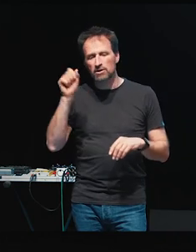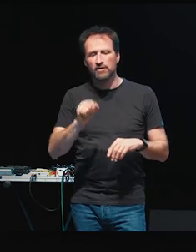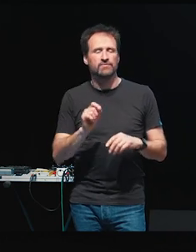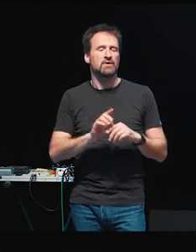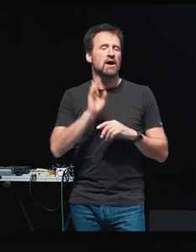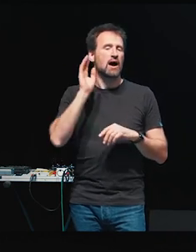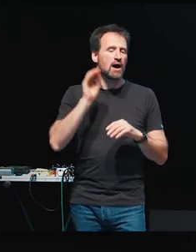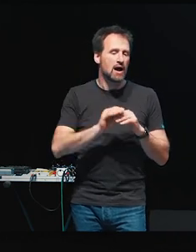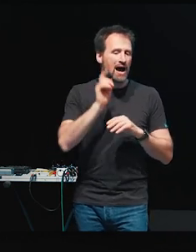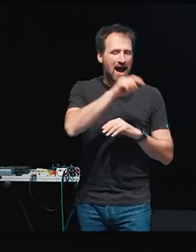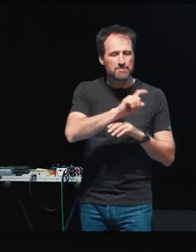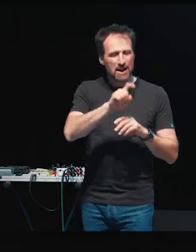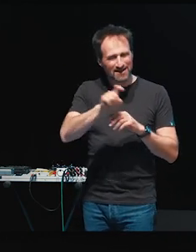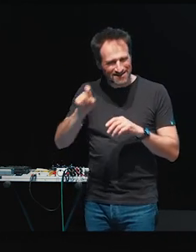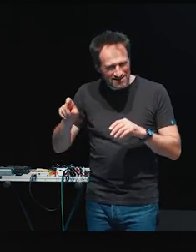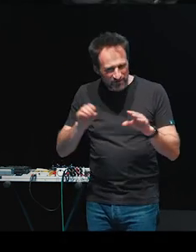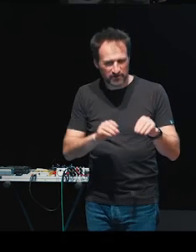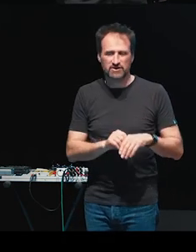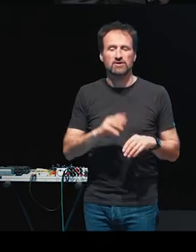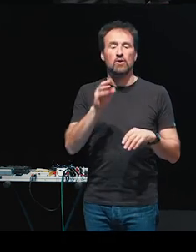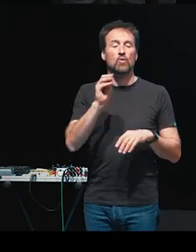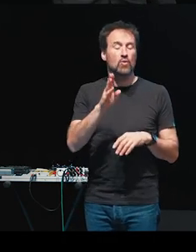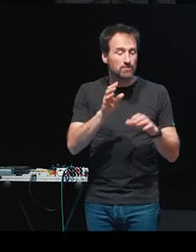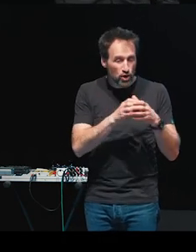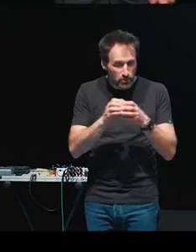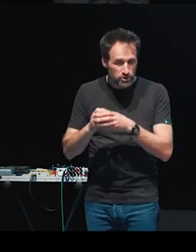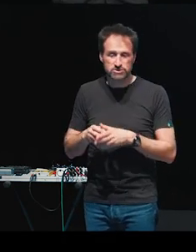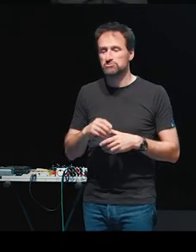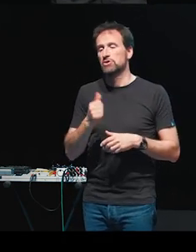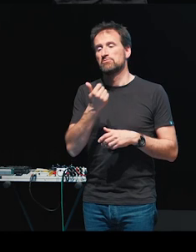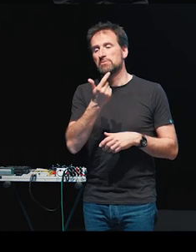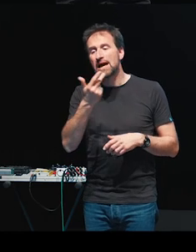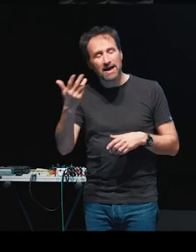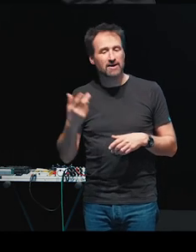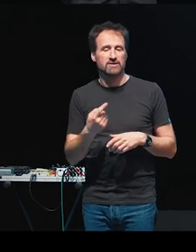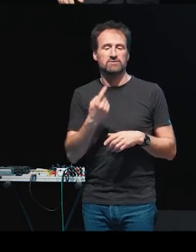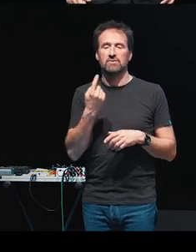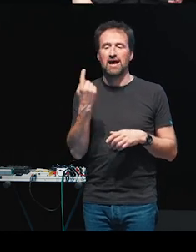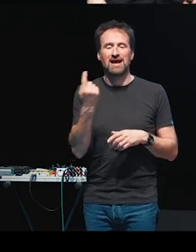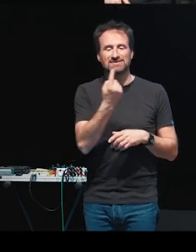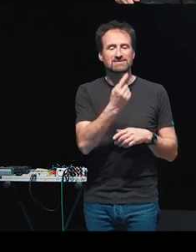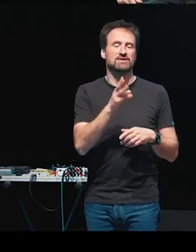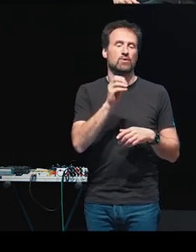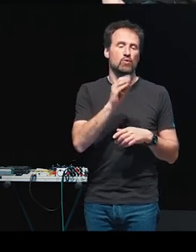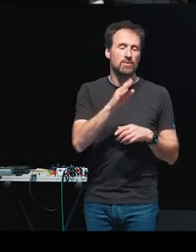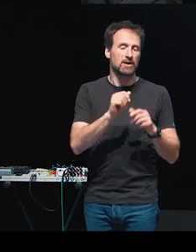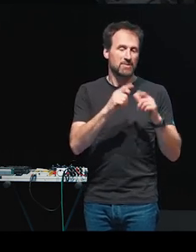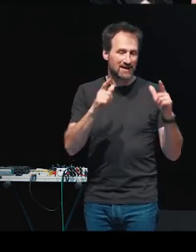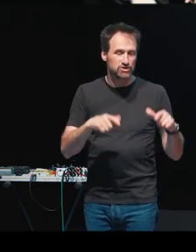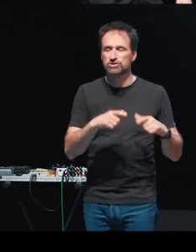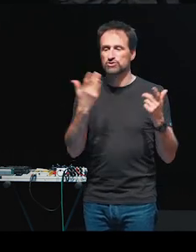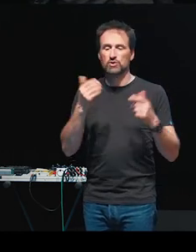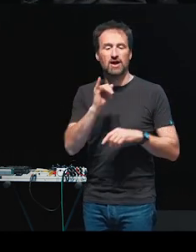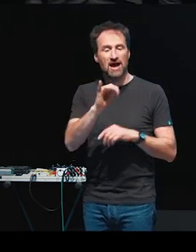use web components, you could use several single page applications or iframes. And at the layer for